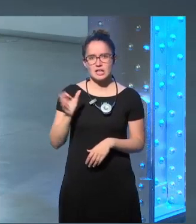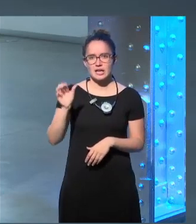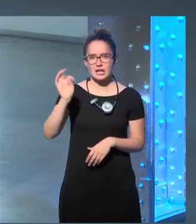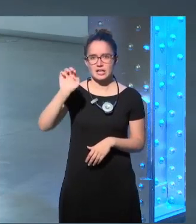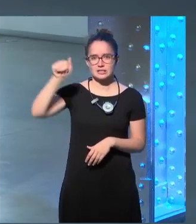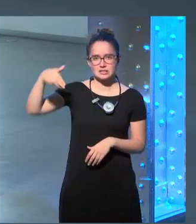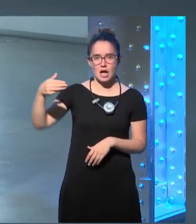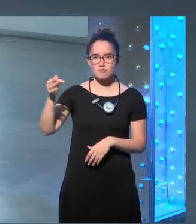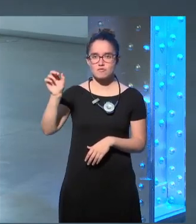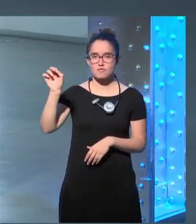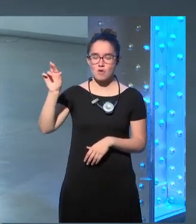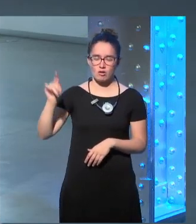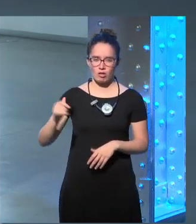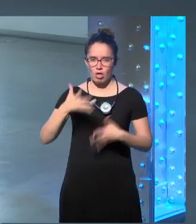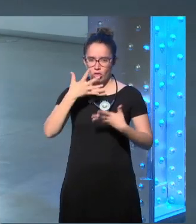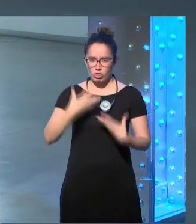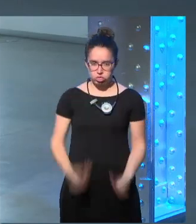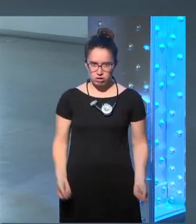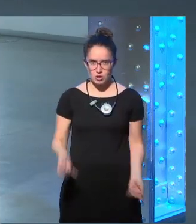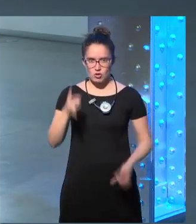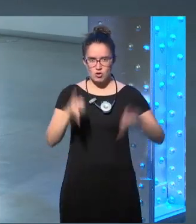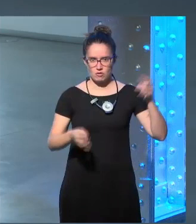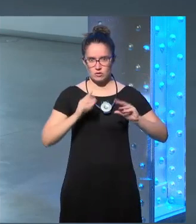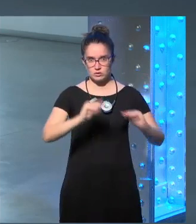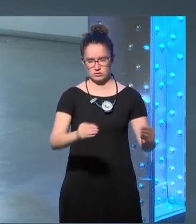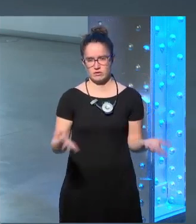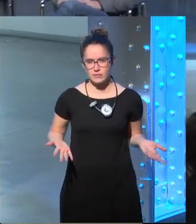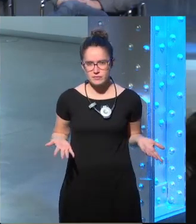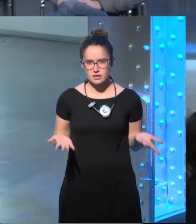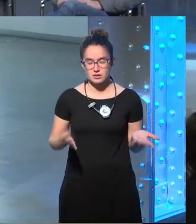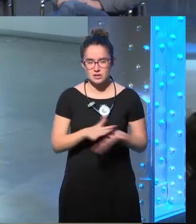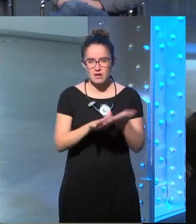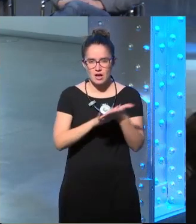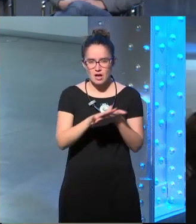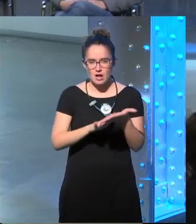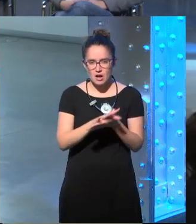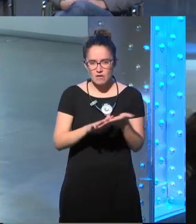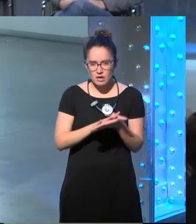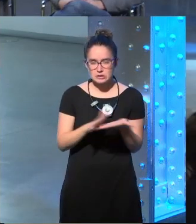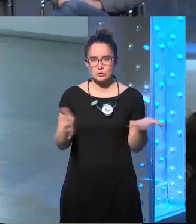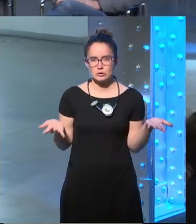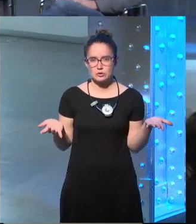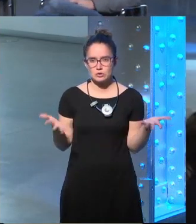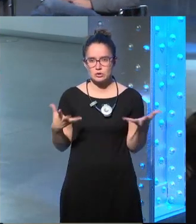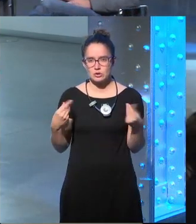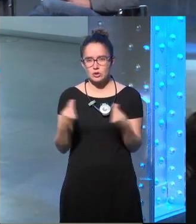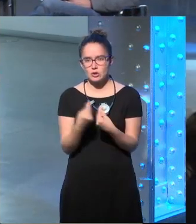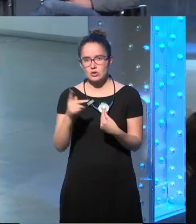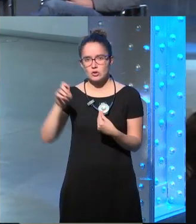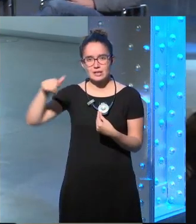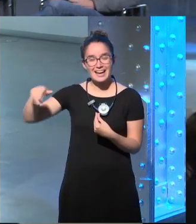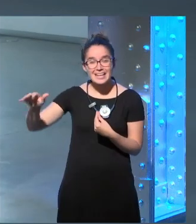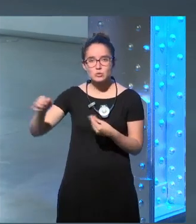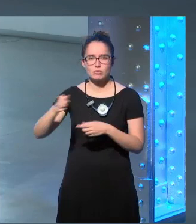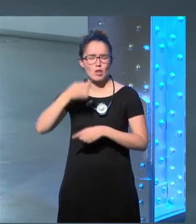the Stanford Artificial Intelligence Lab, and it was a real downer because the robots that